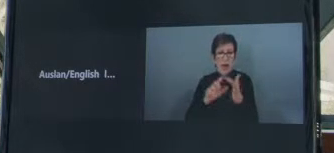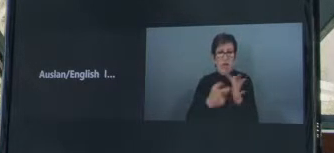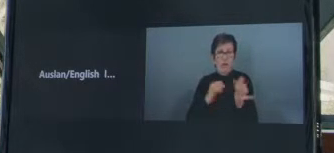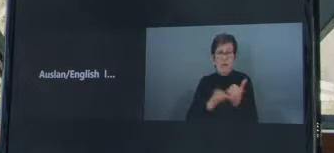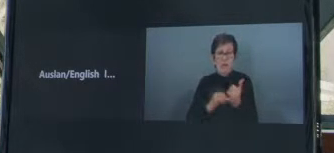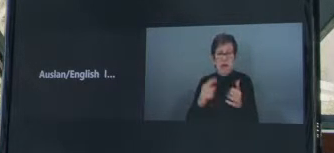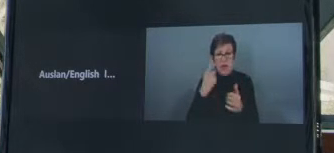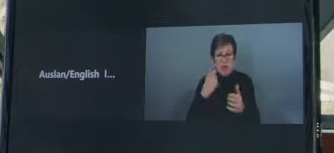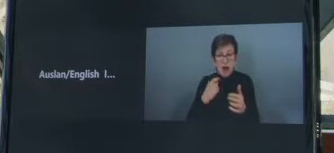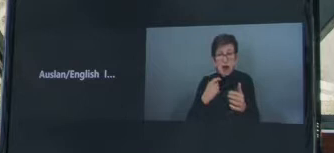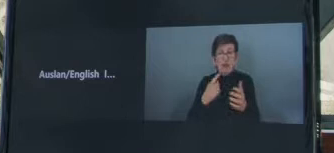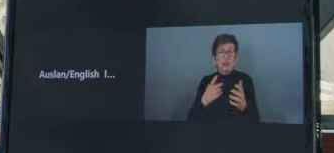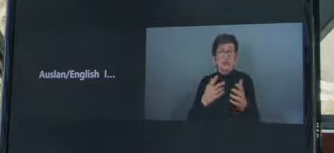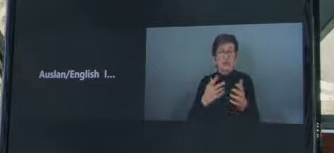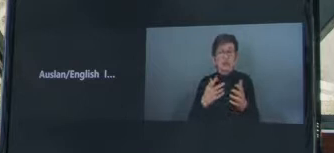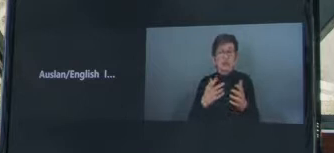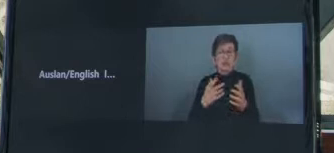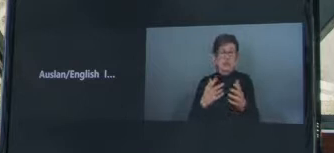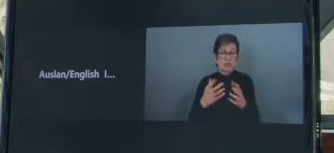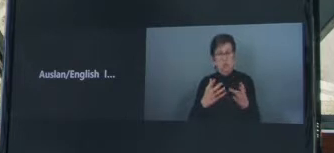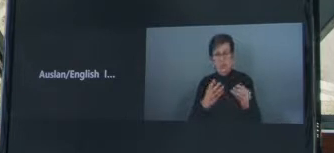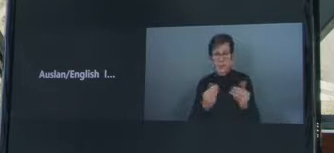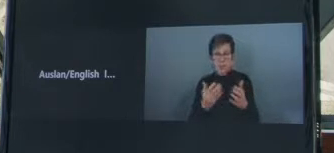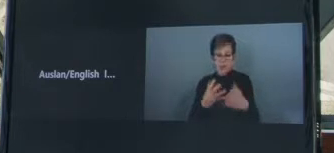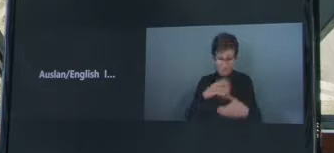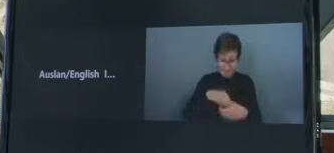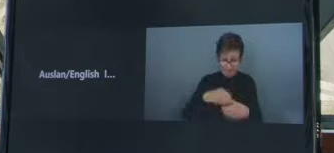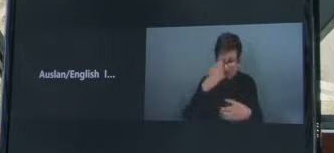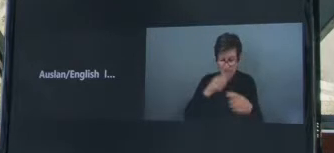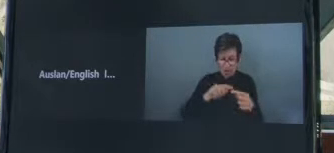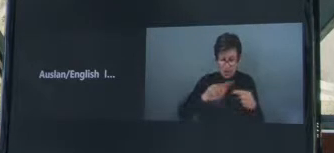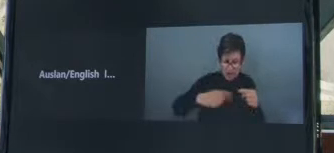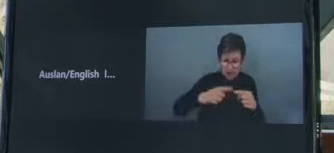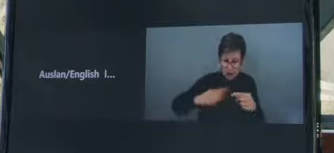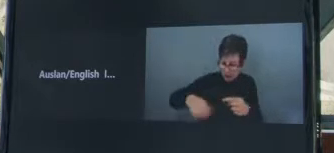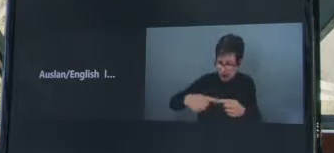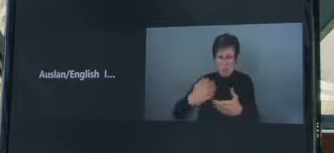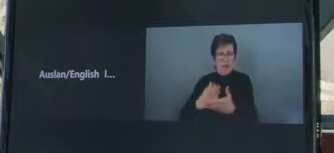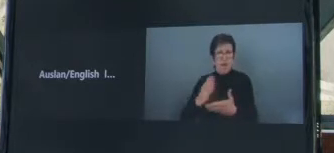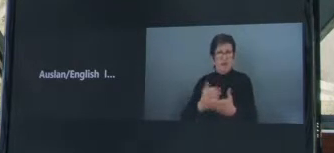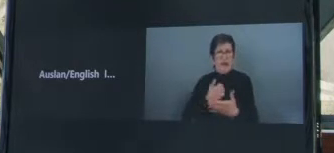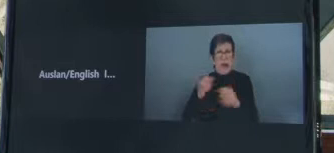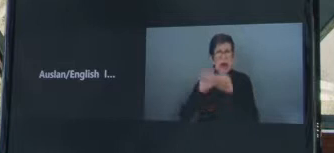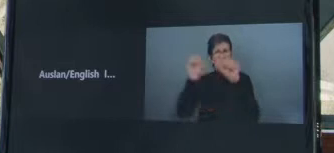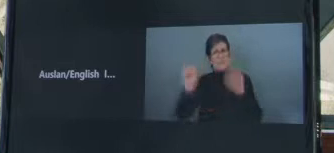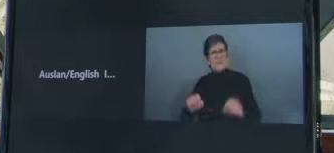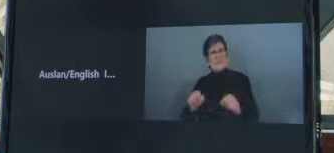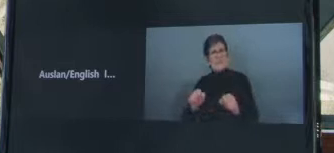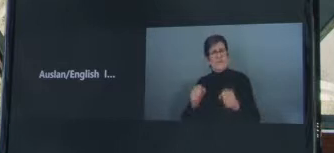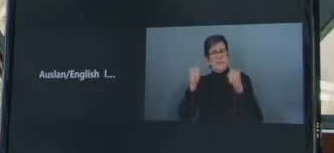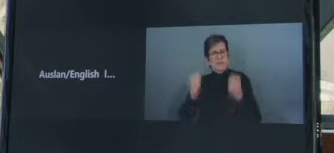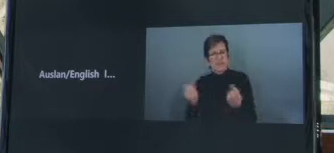circularity in our inherited capitalistic system. If we were to sort of